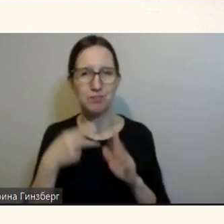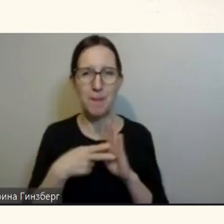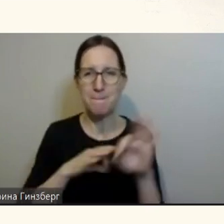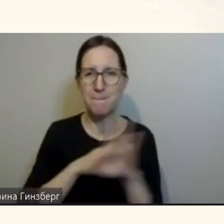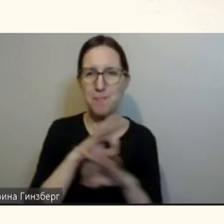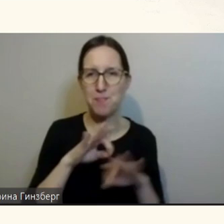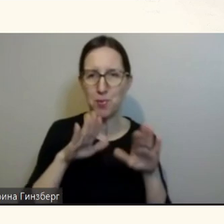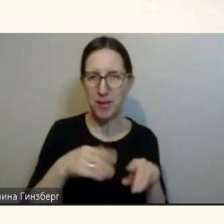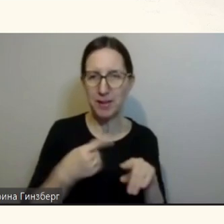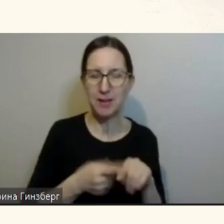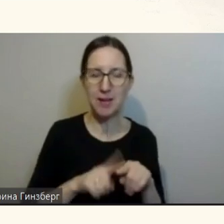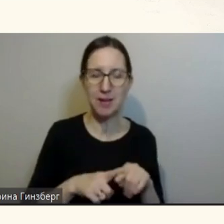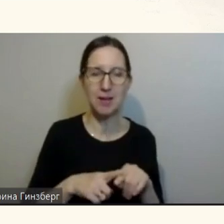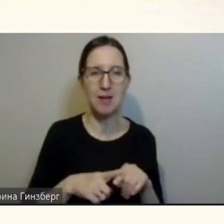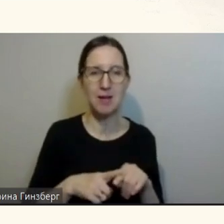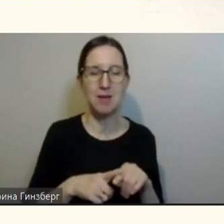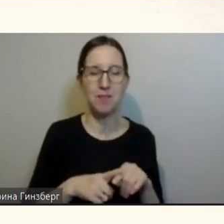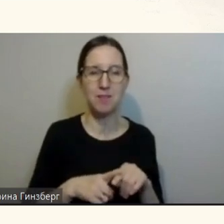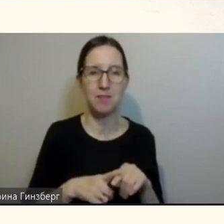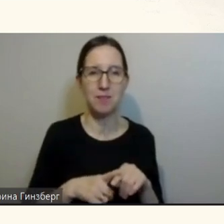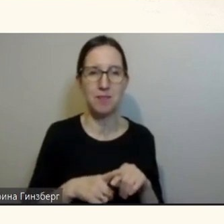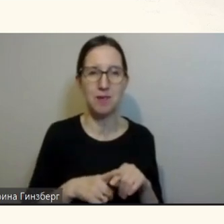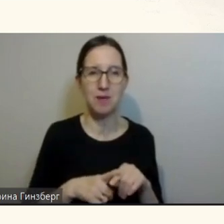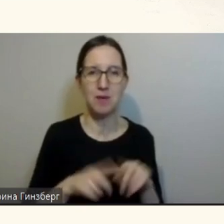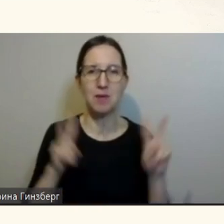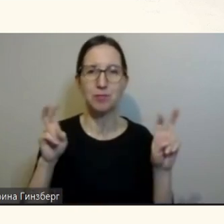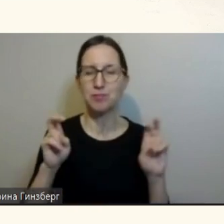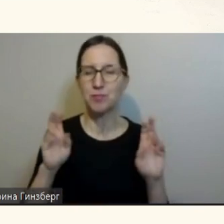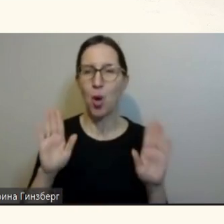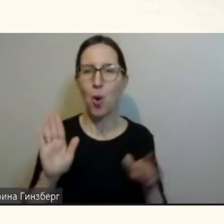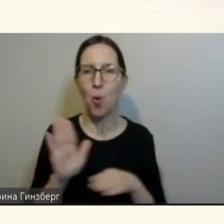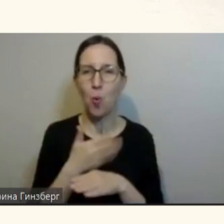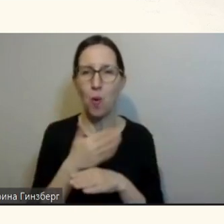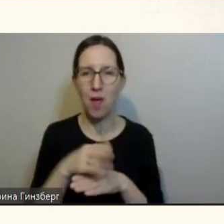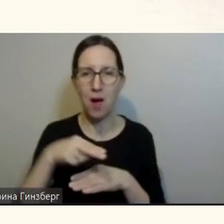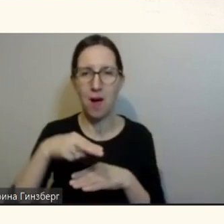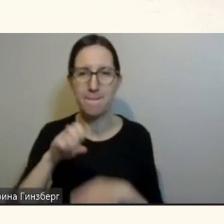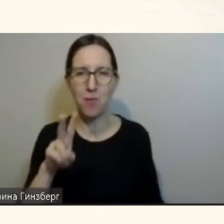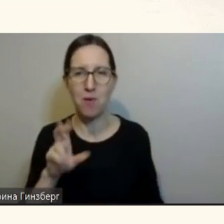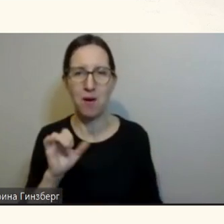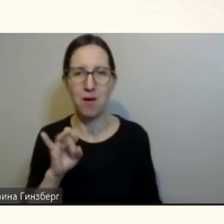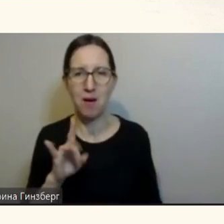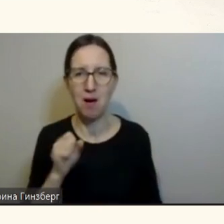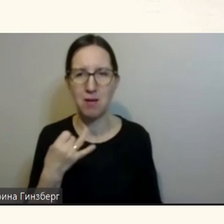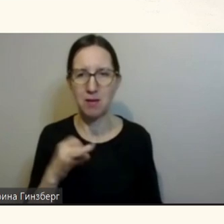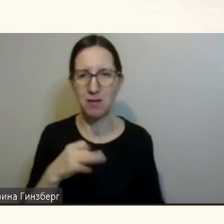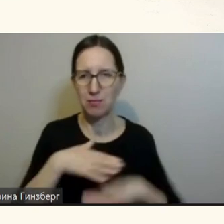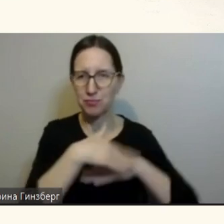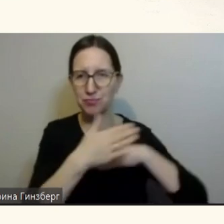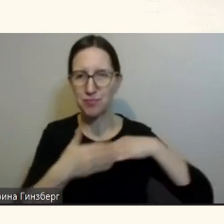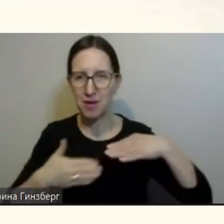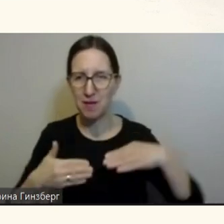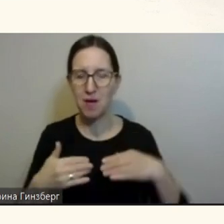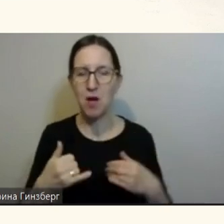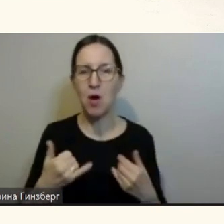we can cool off. We have places that we can, you know, like there are trailers we can go into.